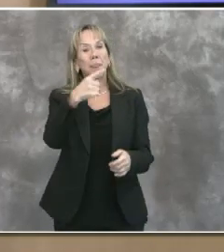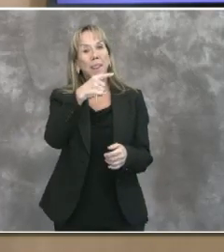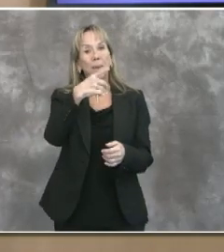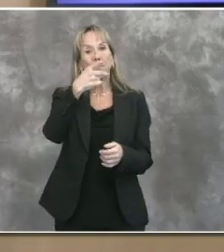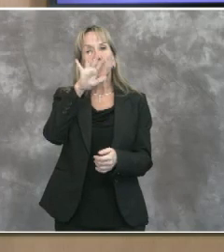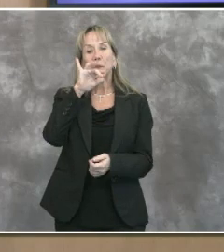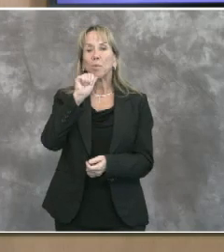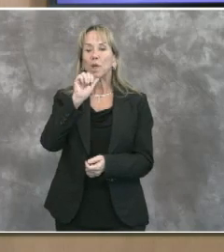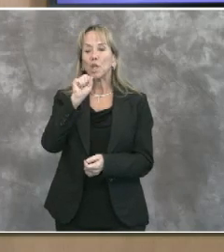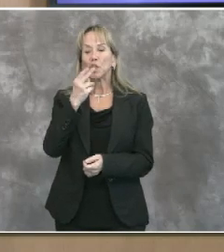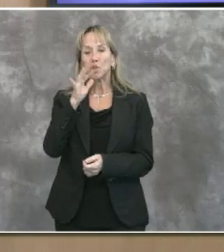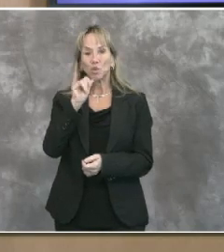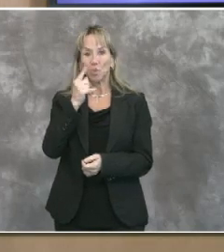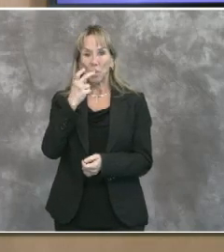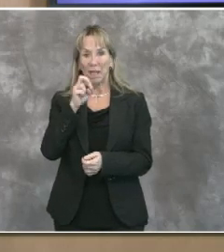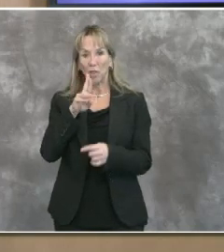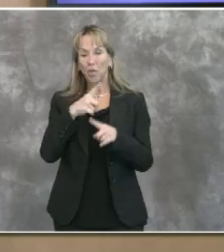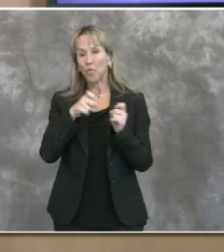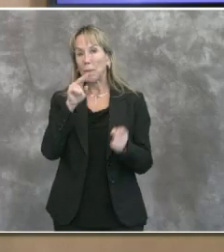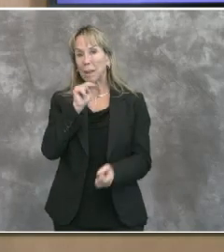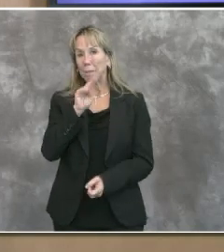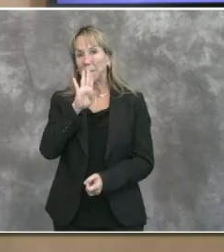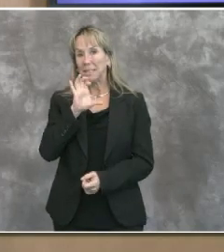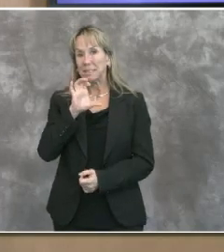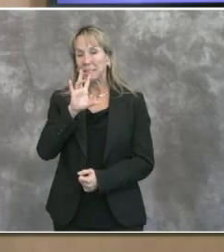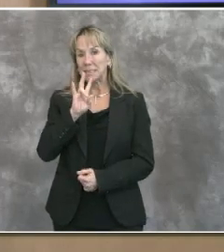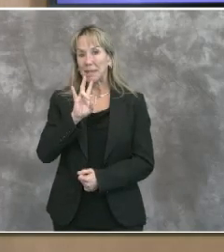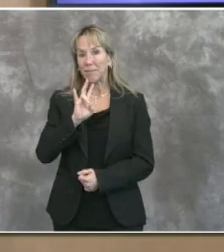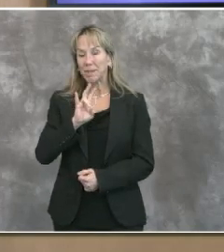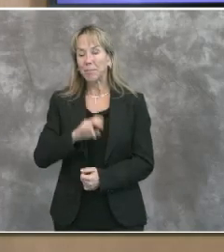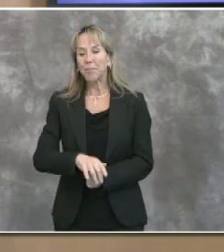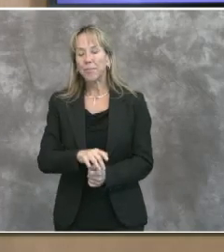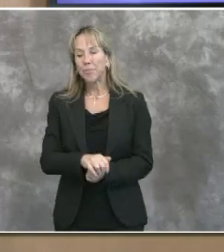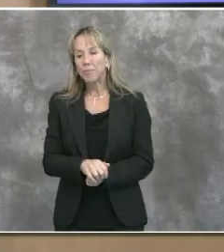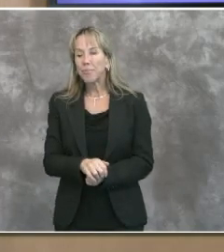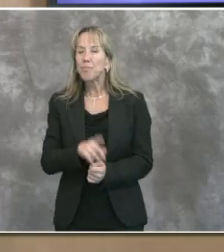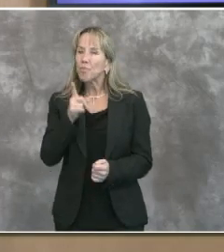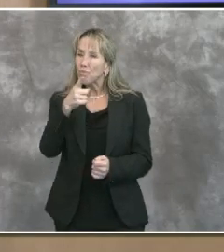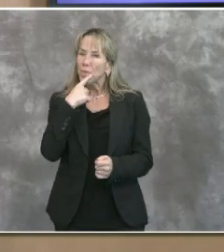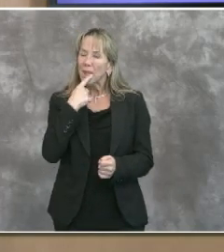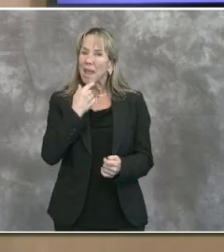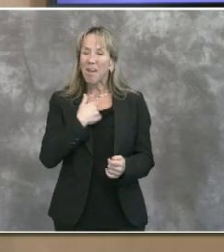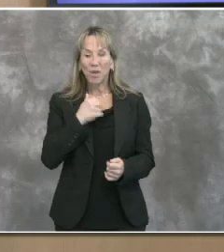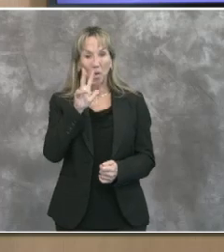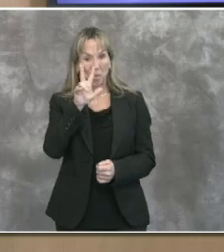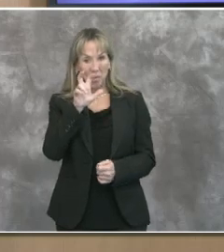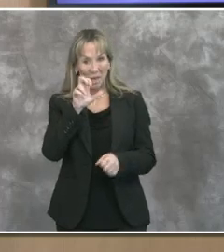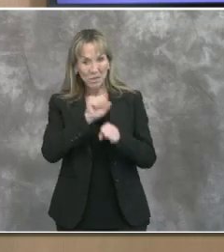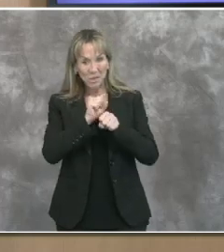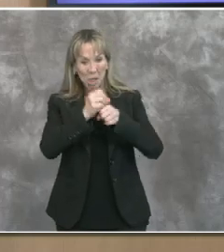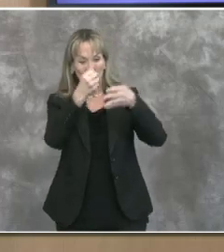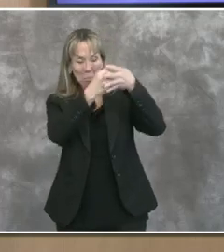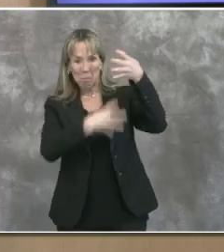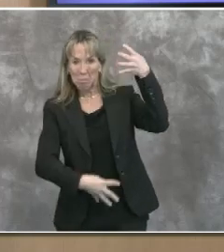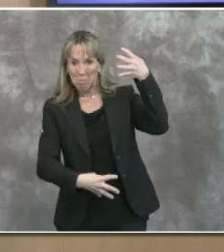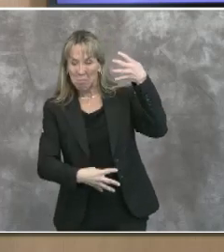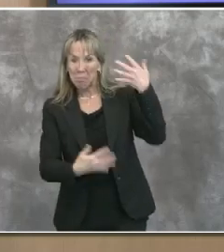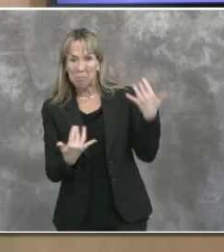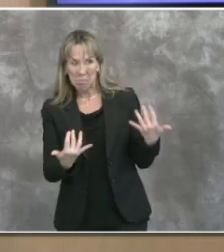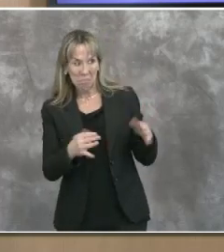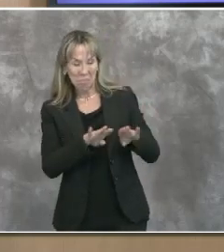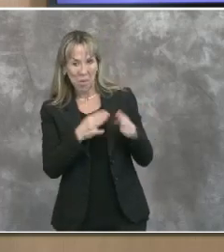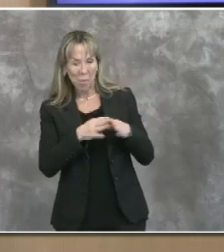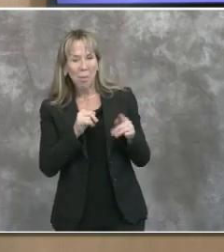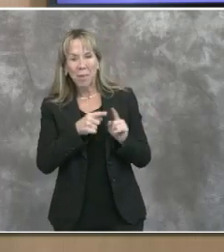is Priya Sridhar from NBC7. You guys mentioned that there are 300 jobs available right now, but I know that